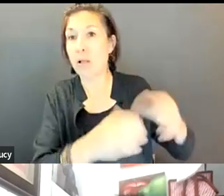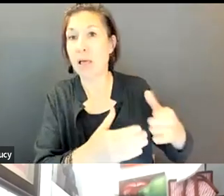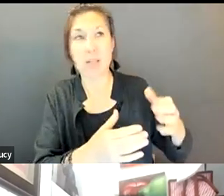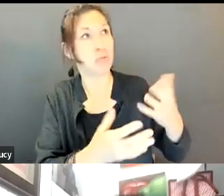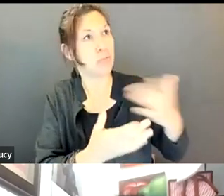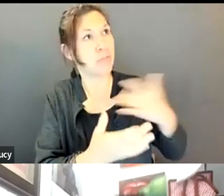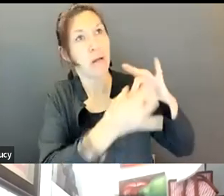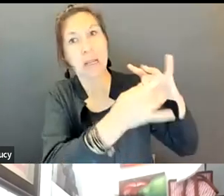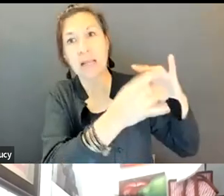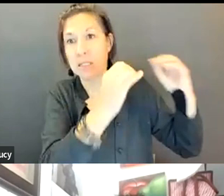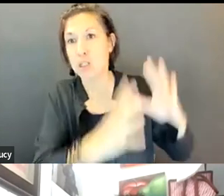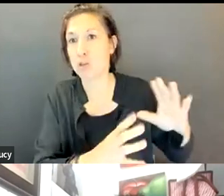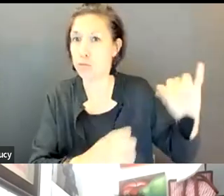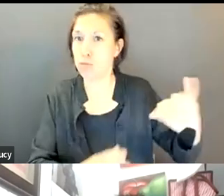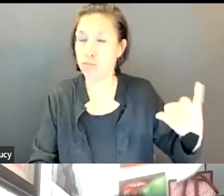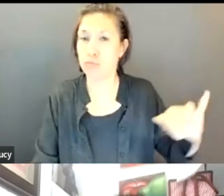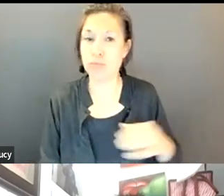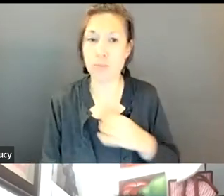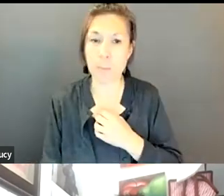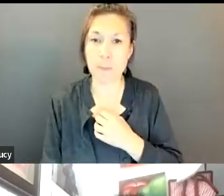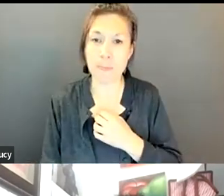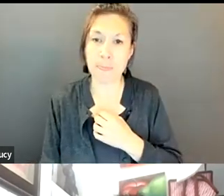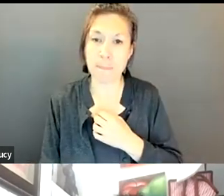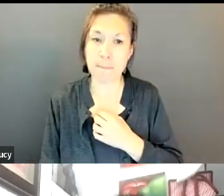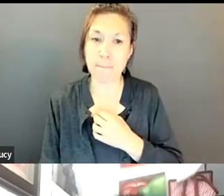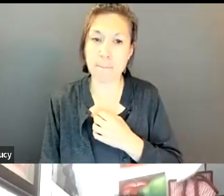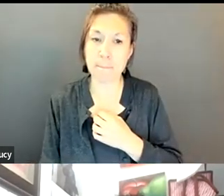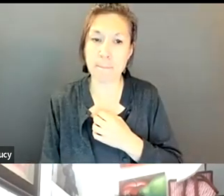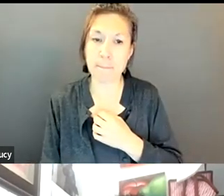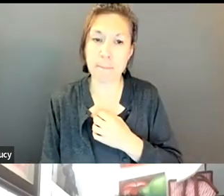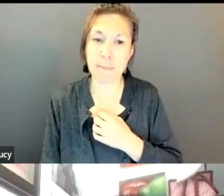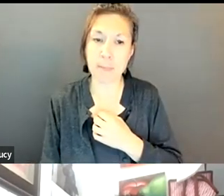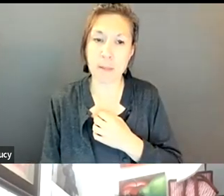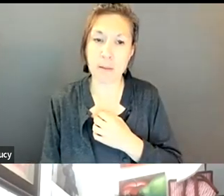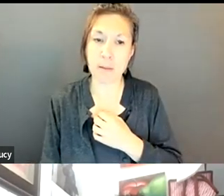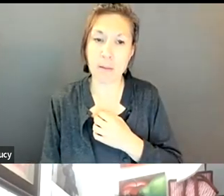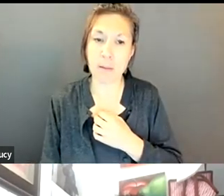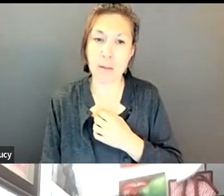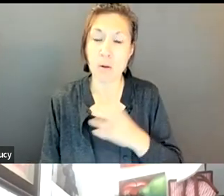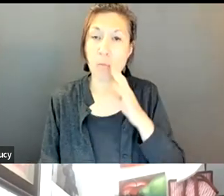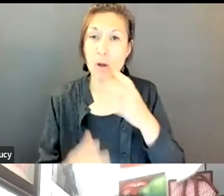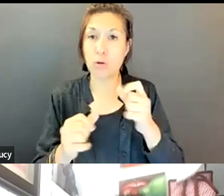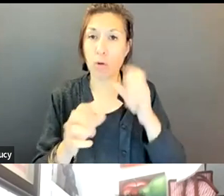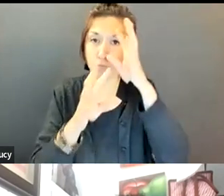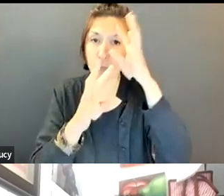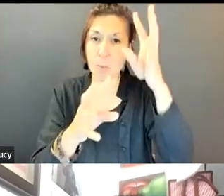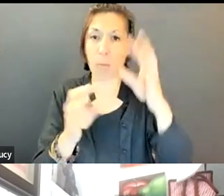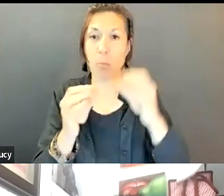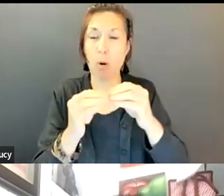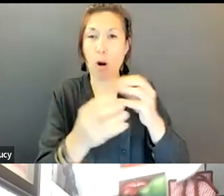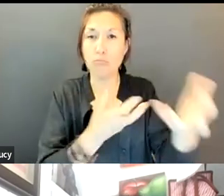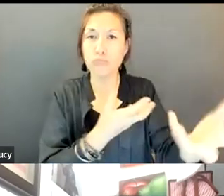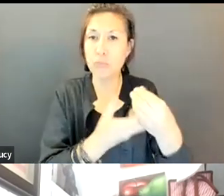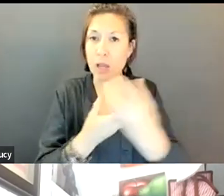we begin to sort of create more engagement opportunities for our young people to offset